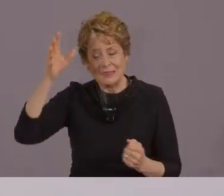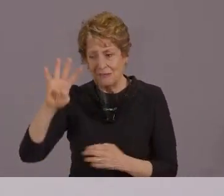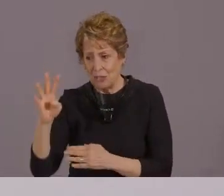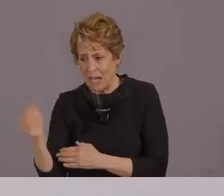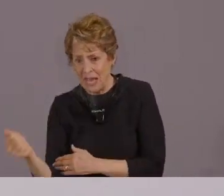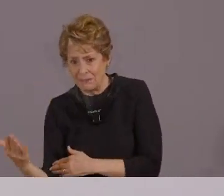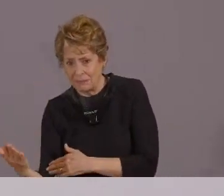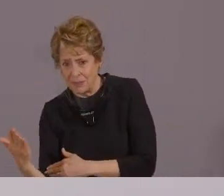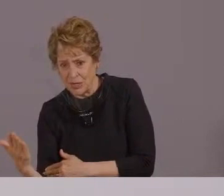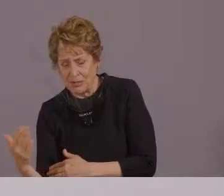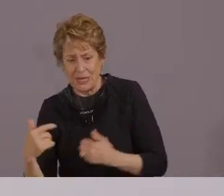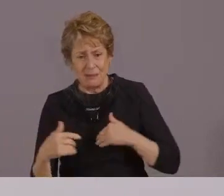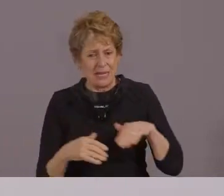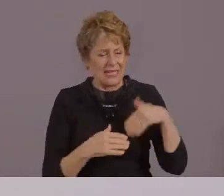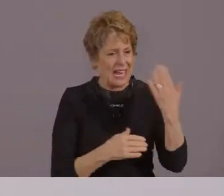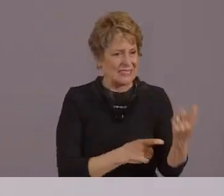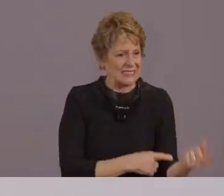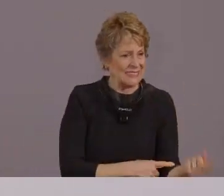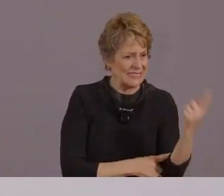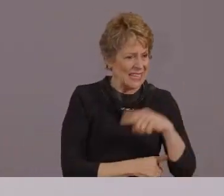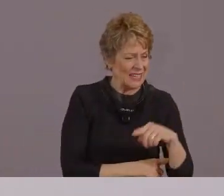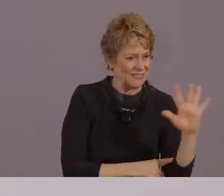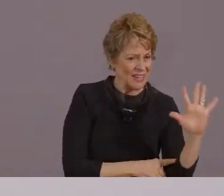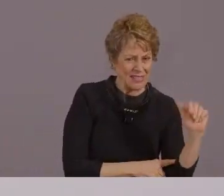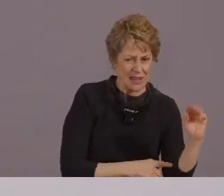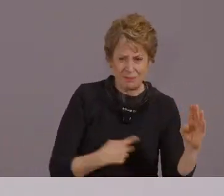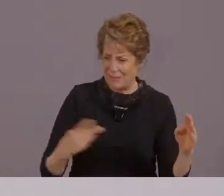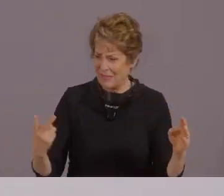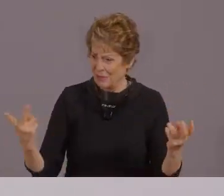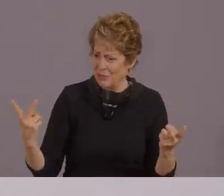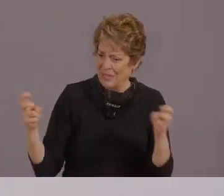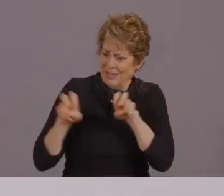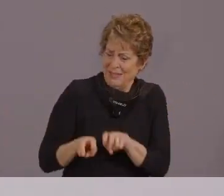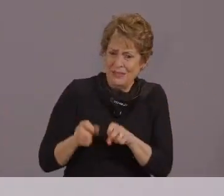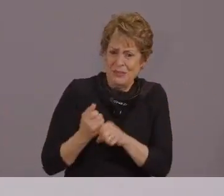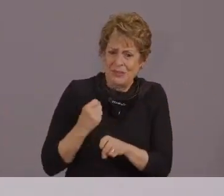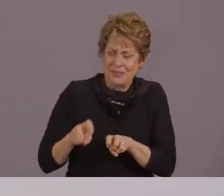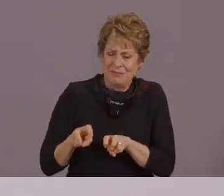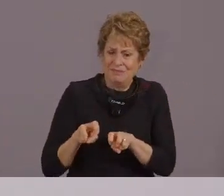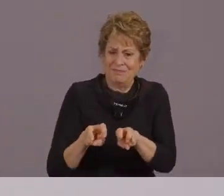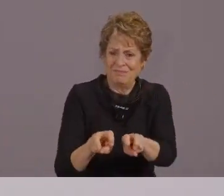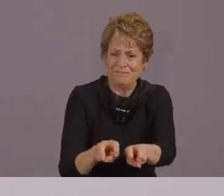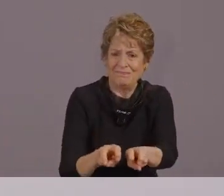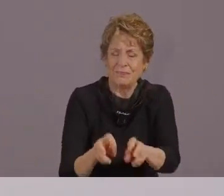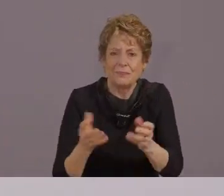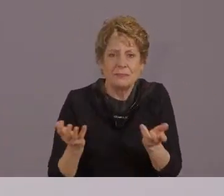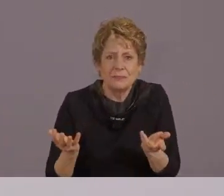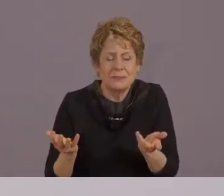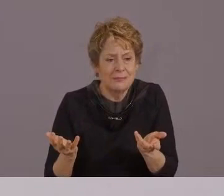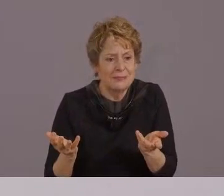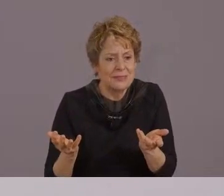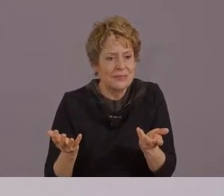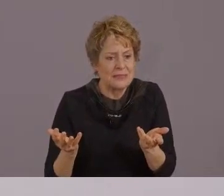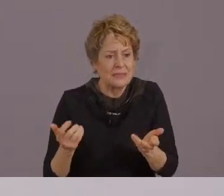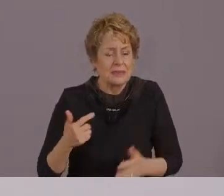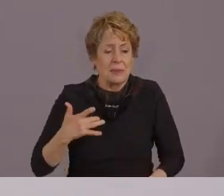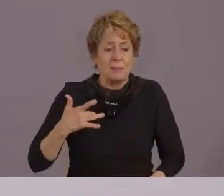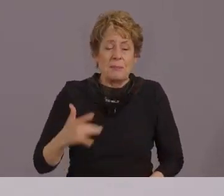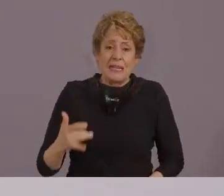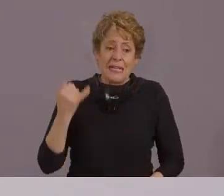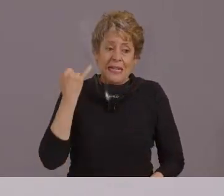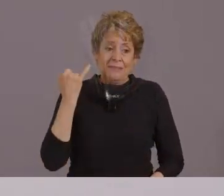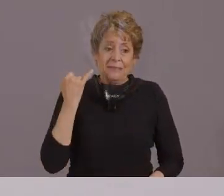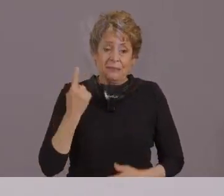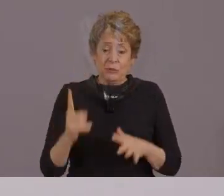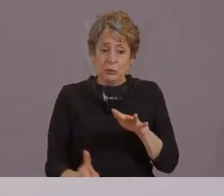together? So normally we do try to accommodate people. If they're within 24 or 48 hours of their